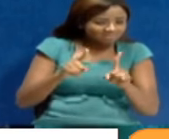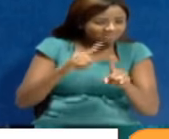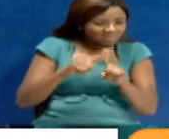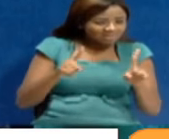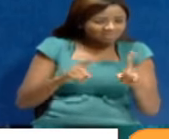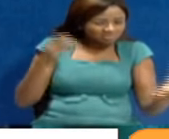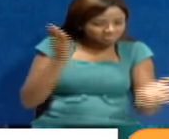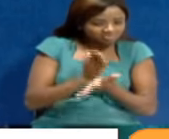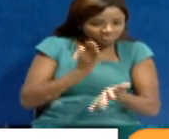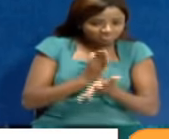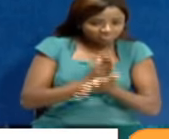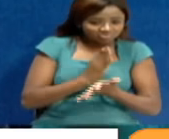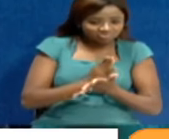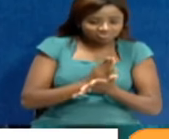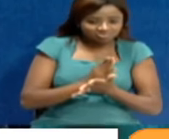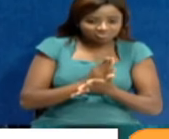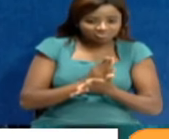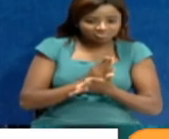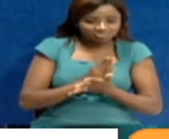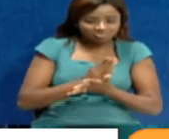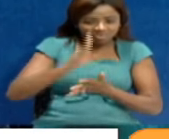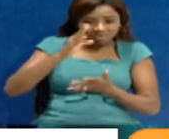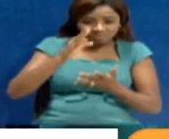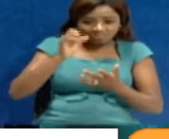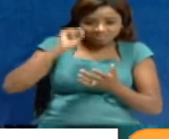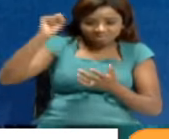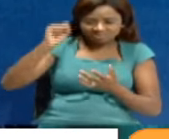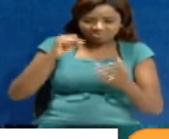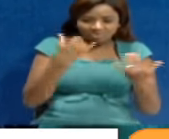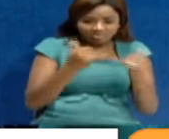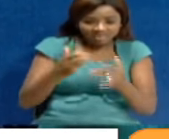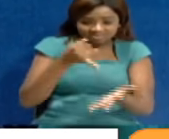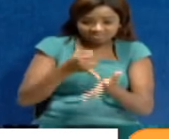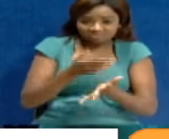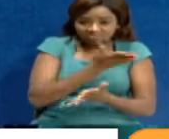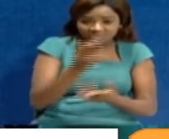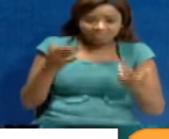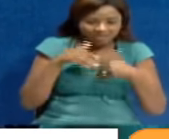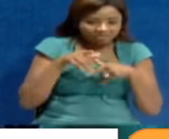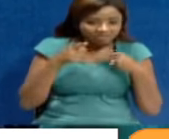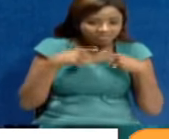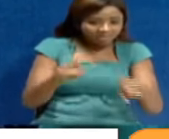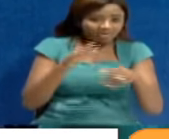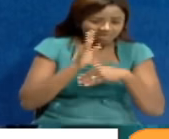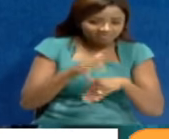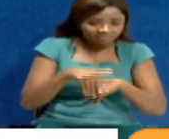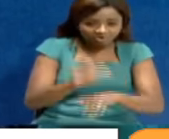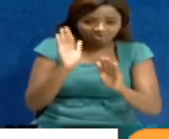assurance that political actors will comply with it? Maybe even the present Attorney General, the Honorable